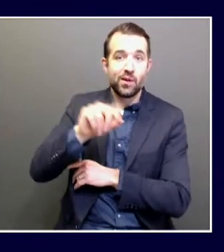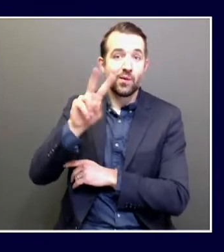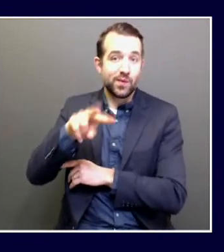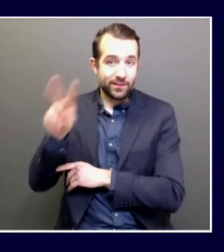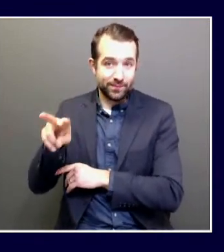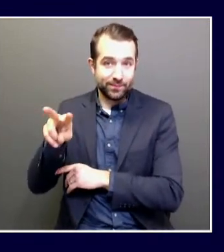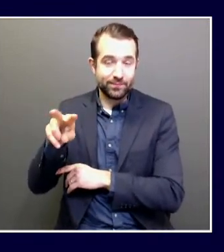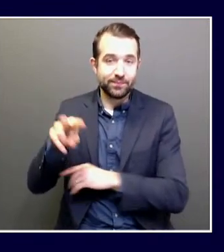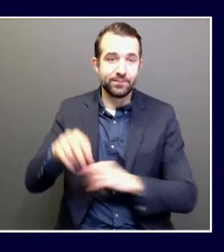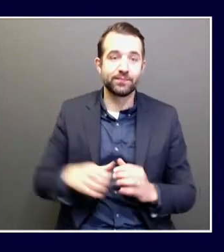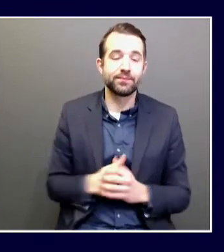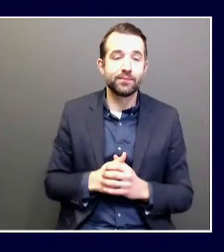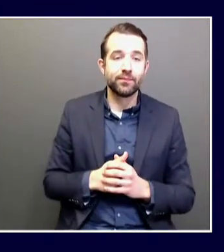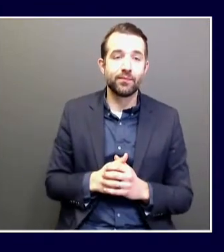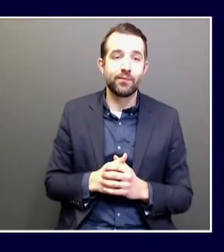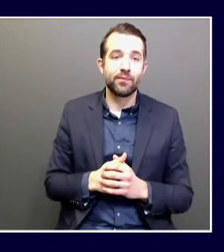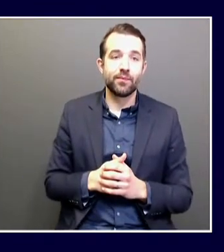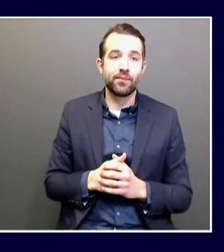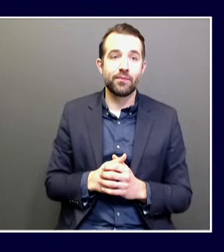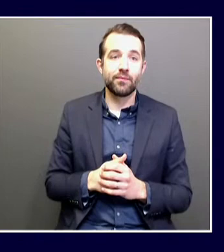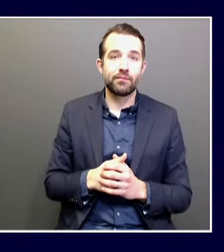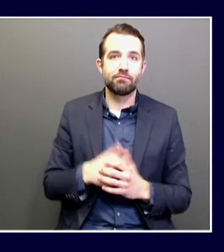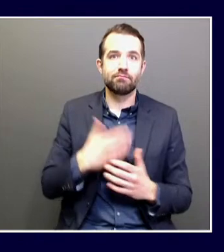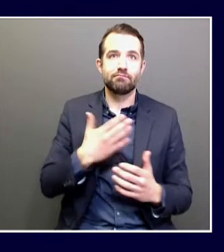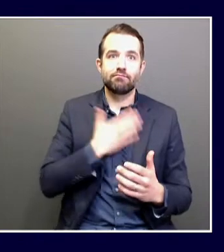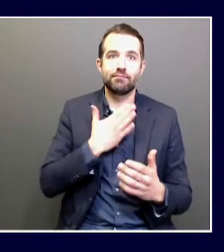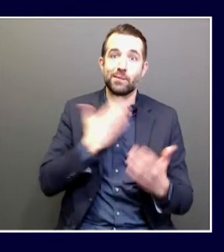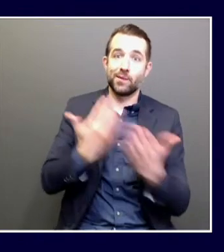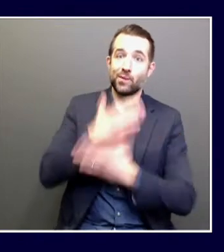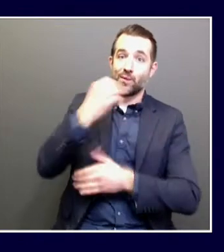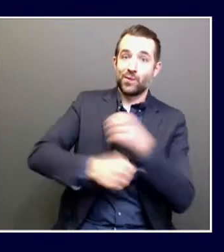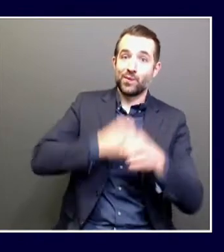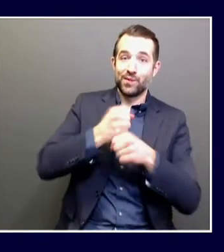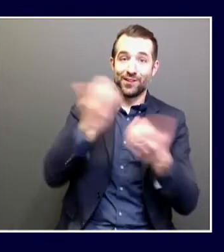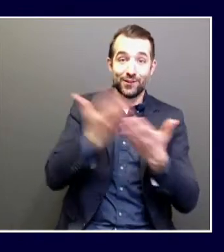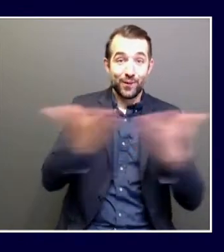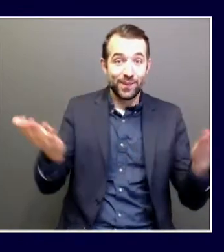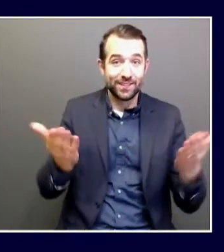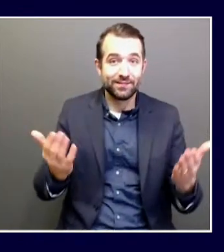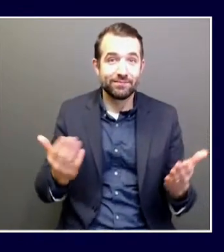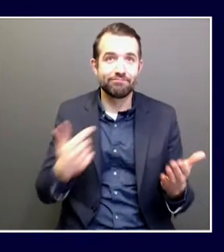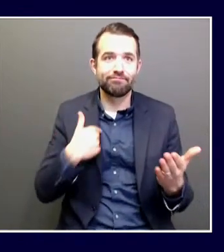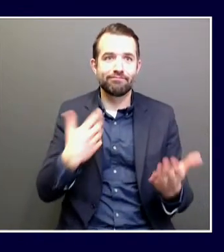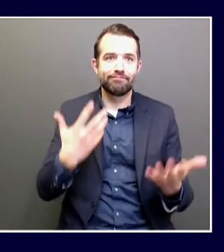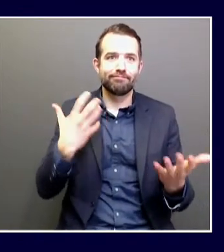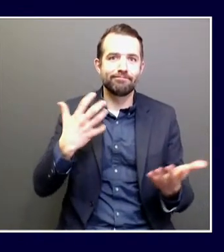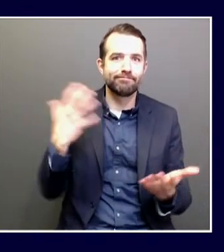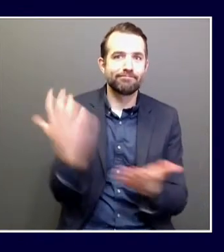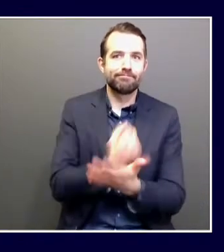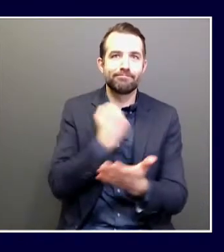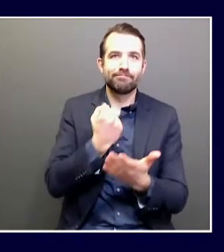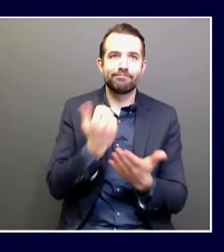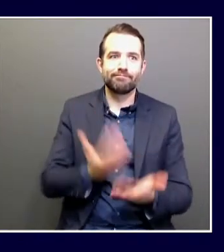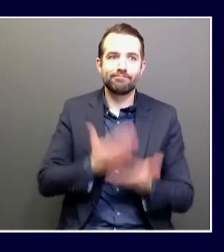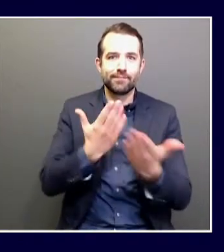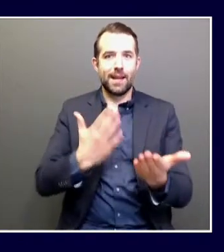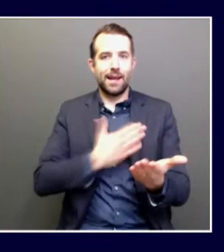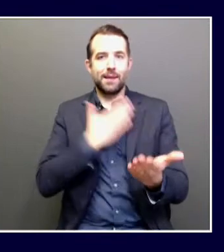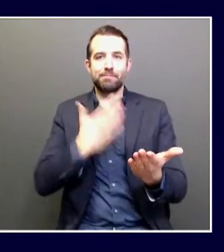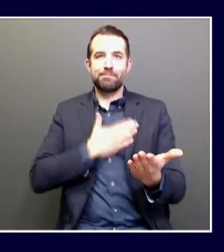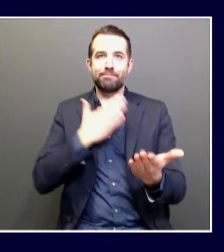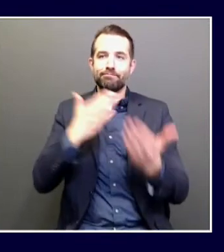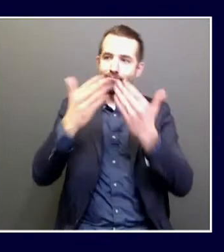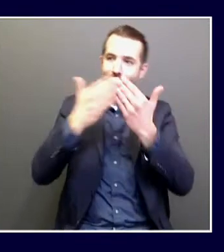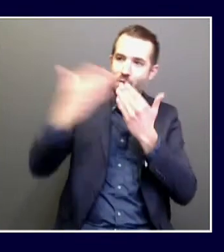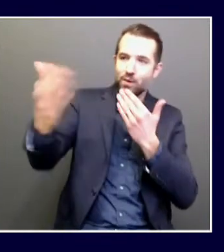2022. It's a happy new year, everyone, and I wanted to take a moment to offer our best wishes on a new year. Welcome to the